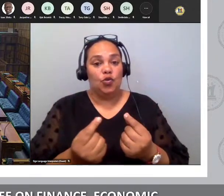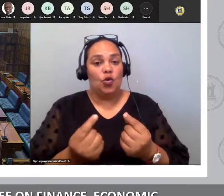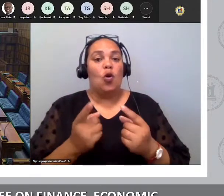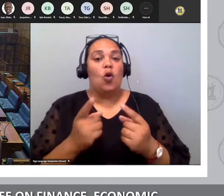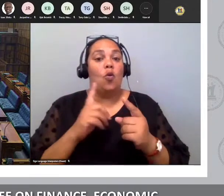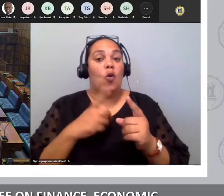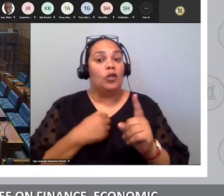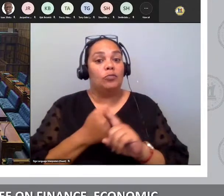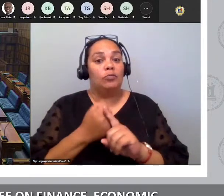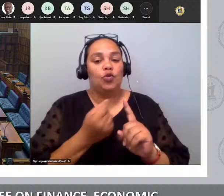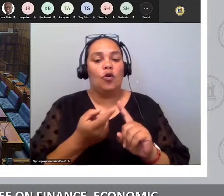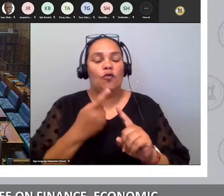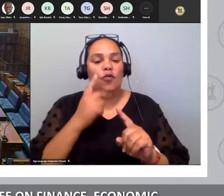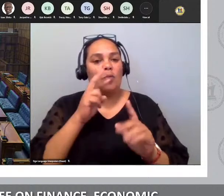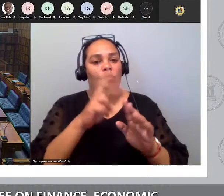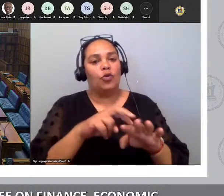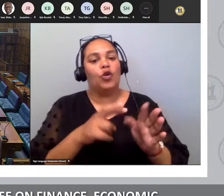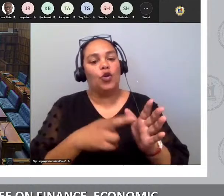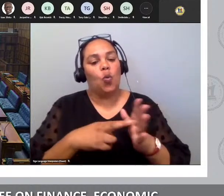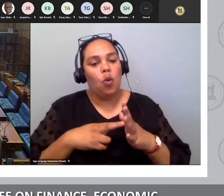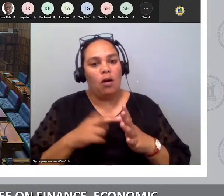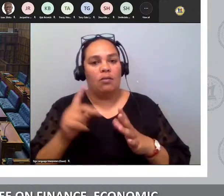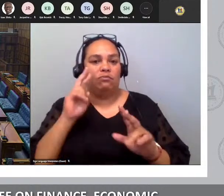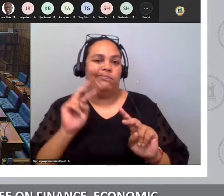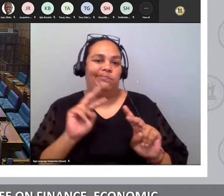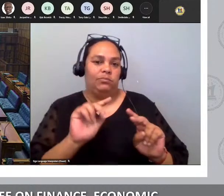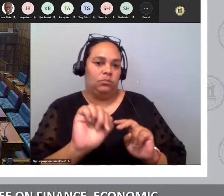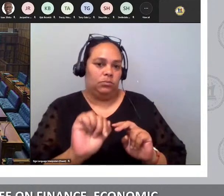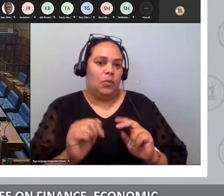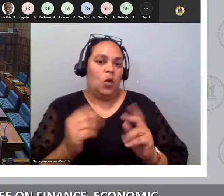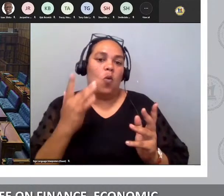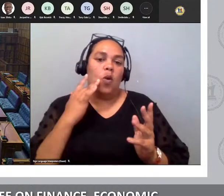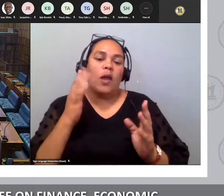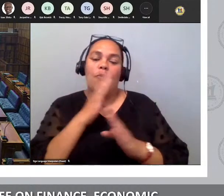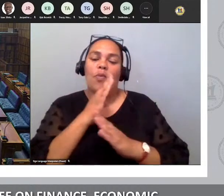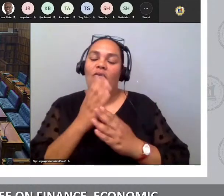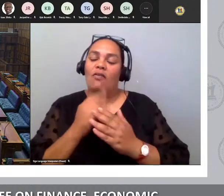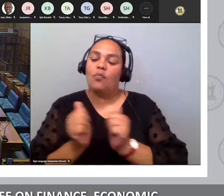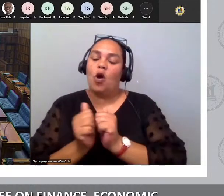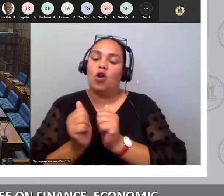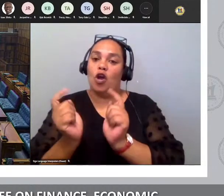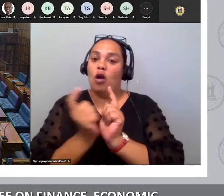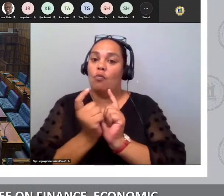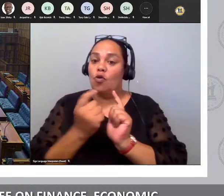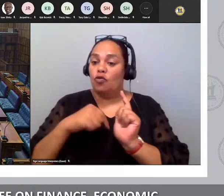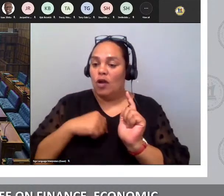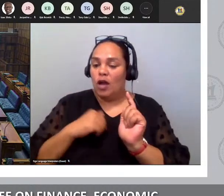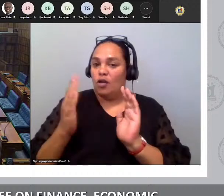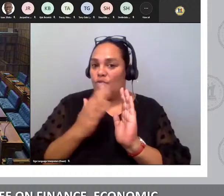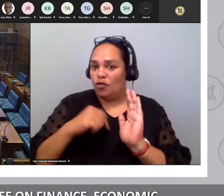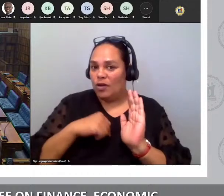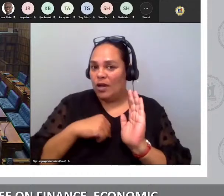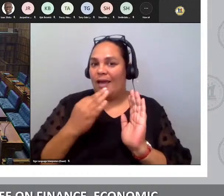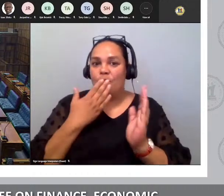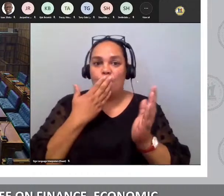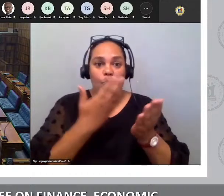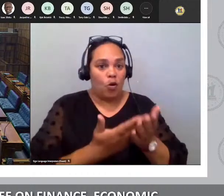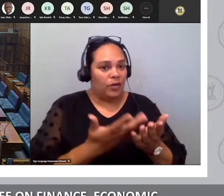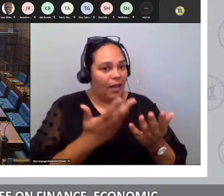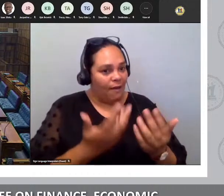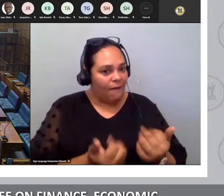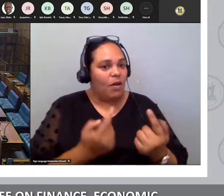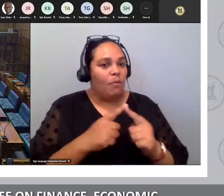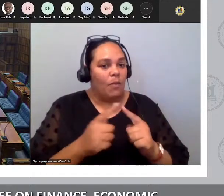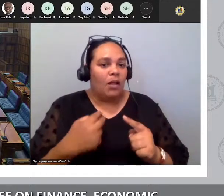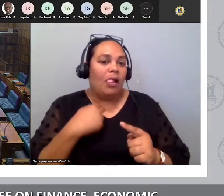driven from a requirement perspective where um private Partners would approach us and say theyve got this kind of proposal um and